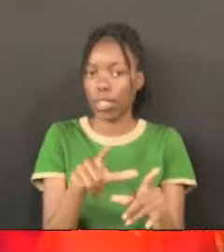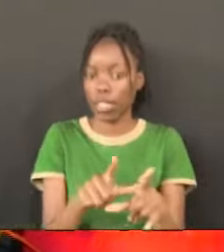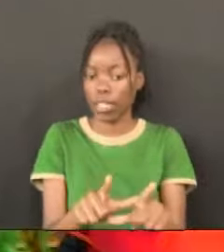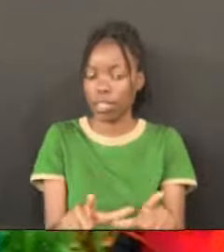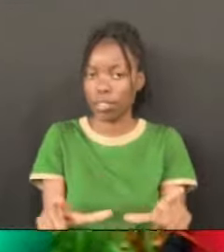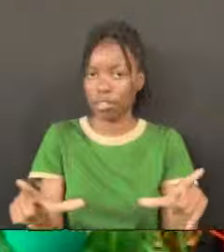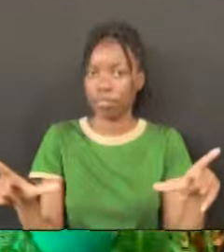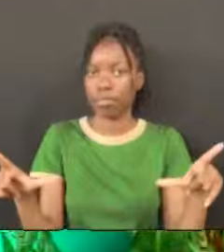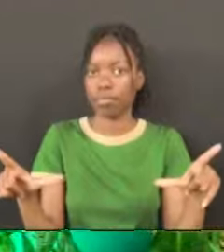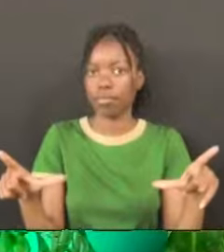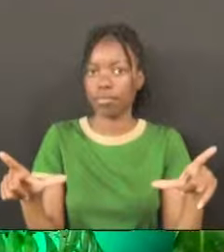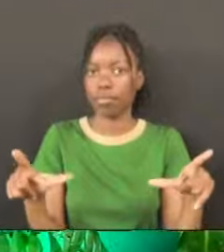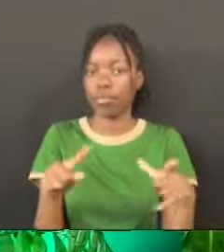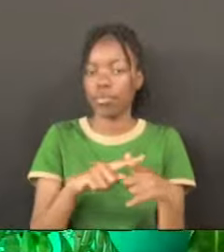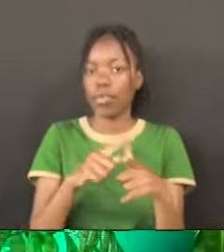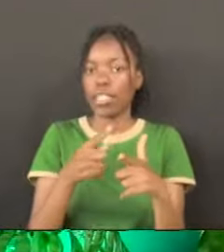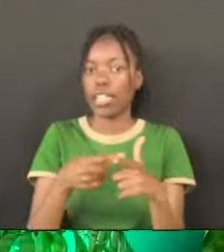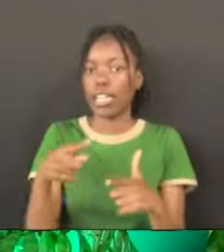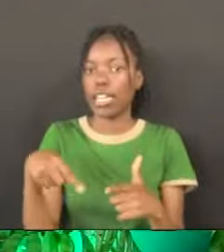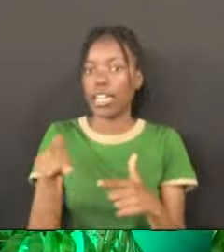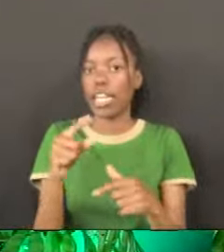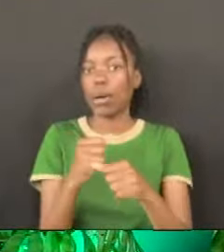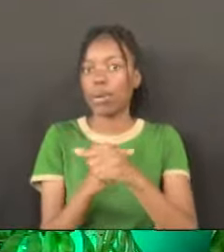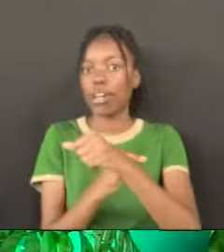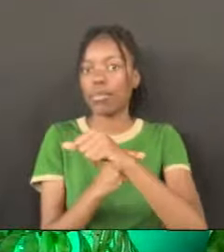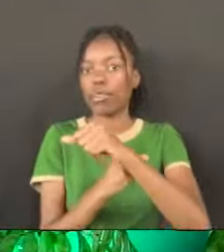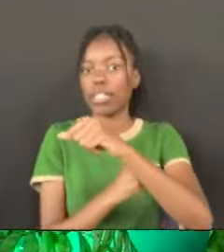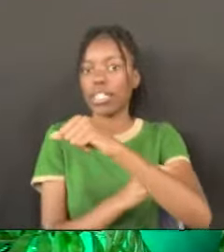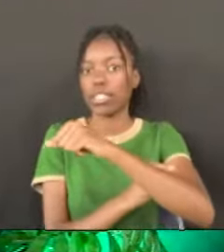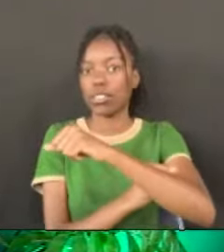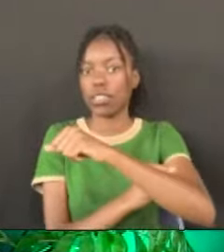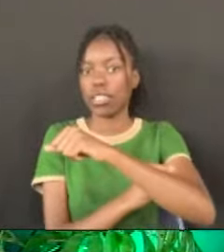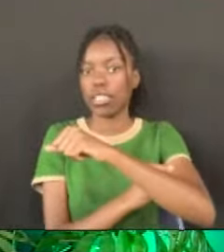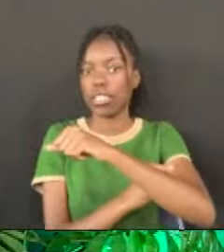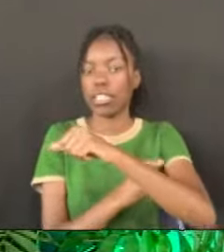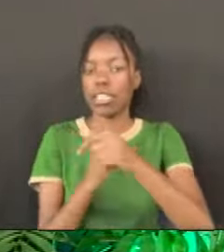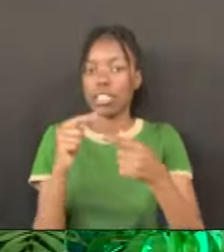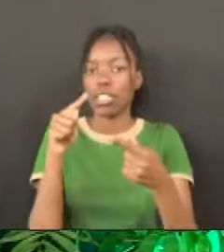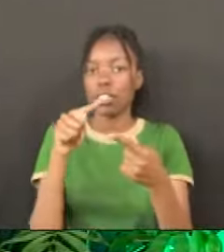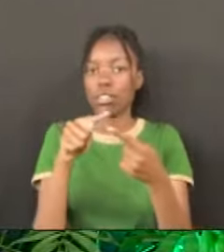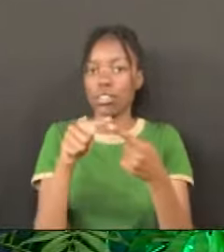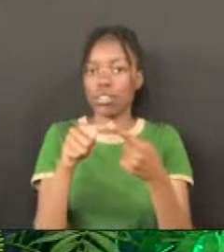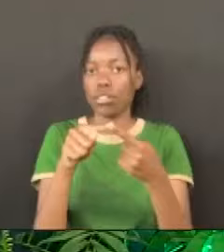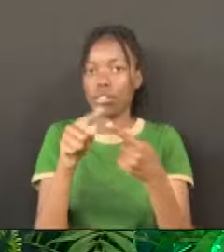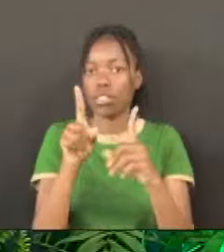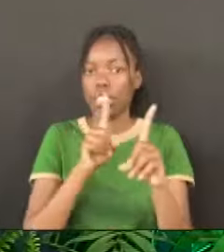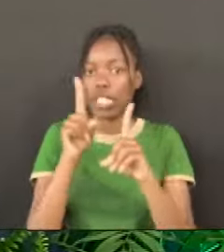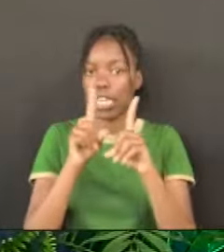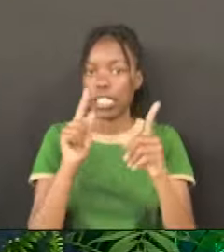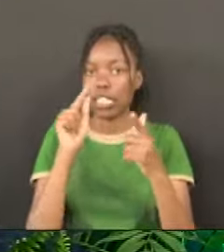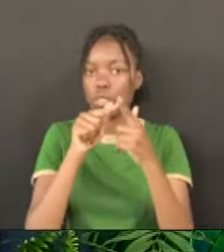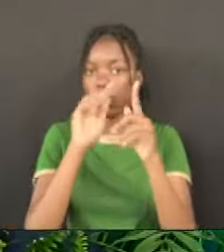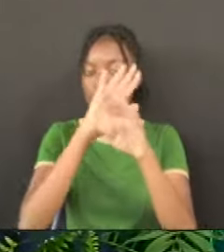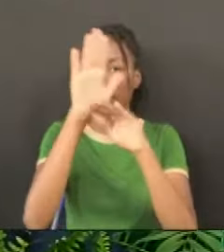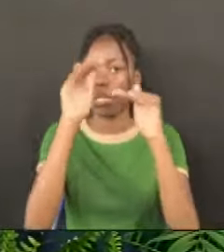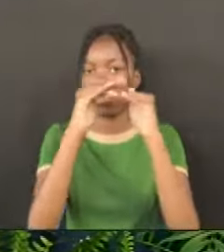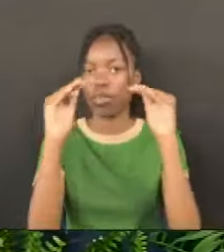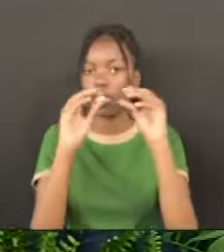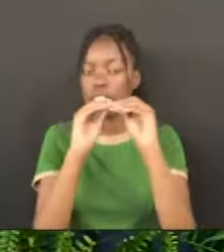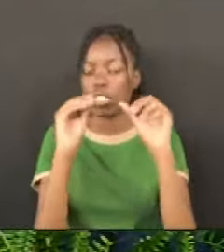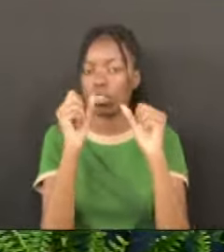our foundation of our journey to heaven is not solid.